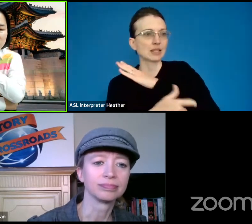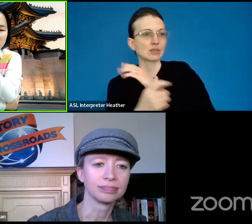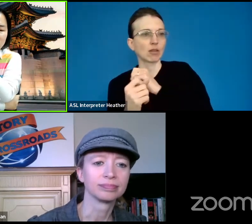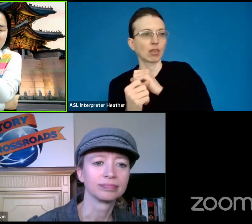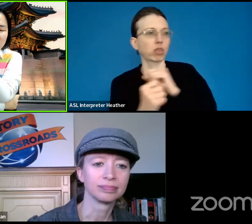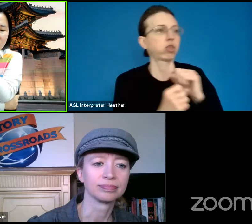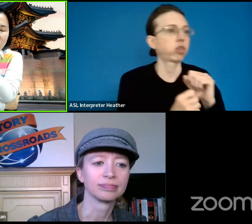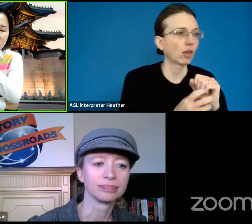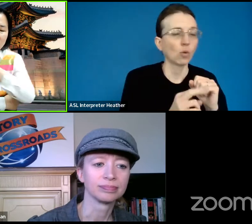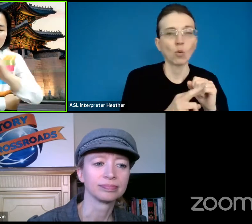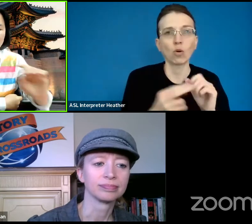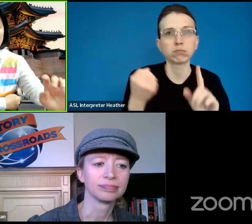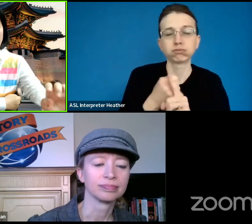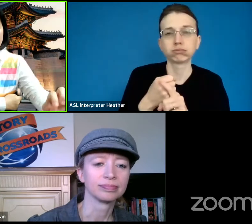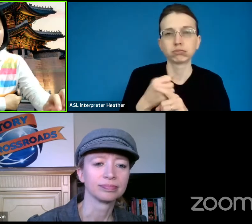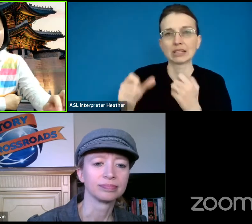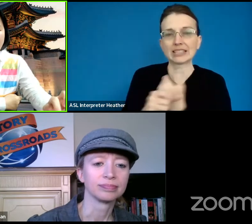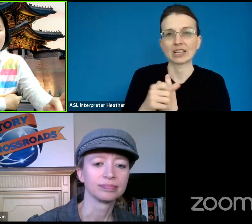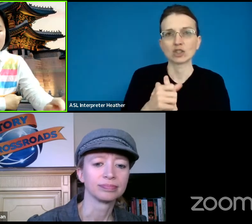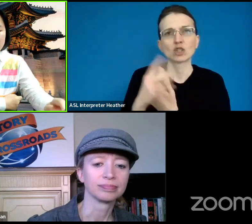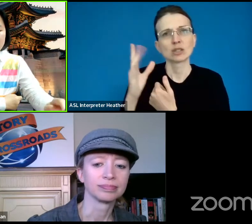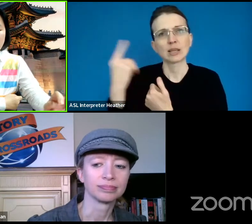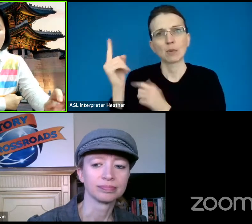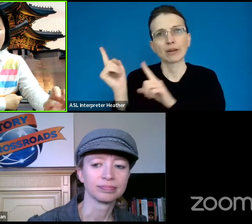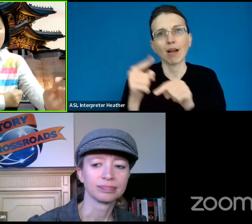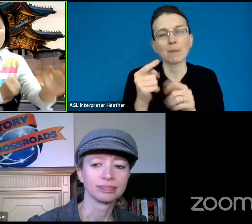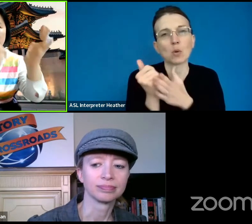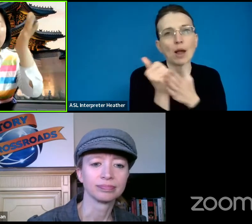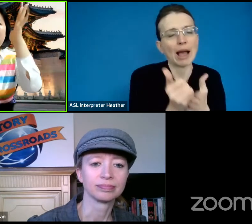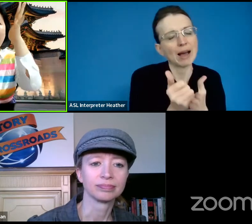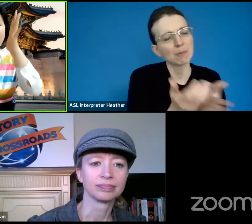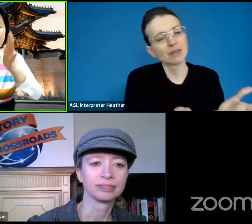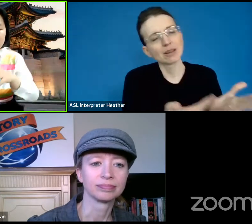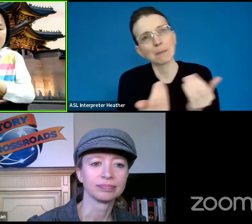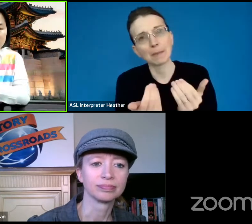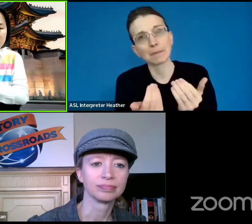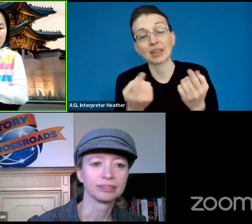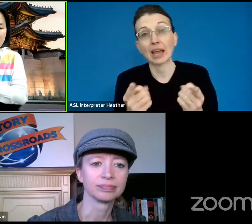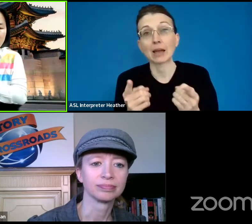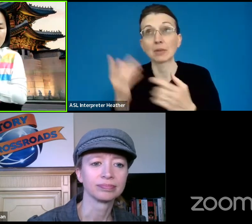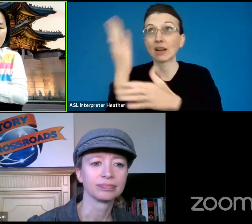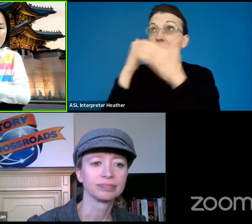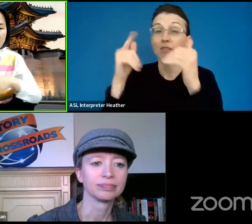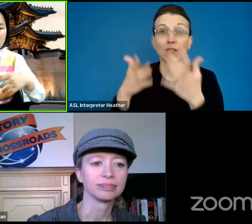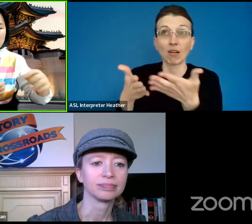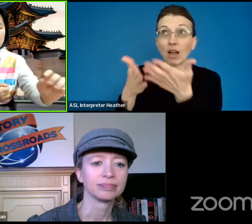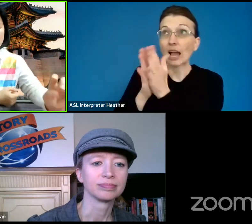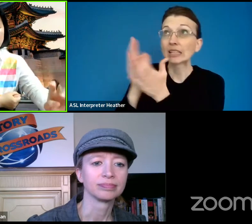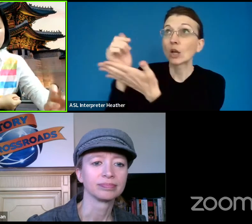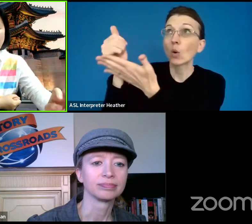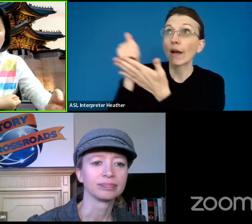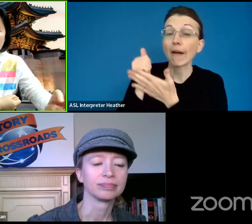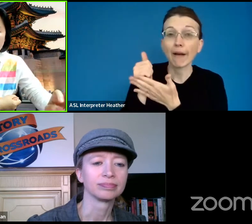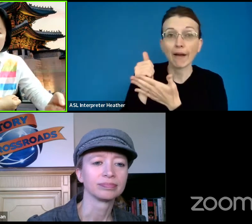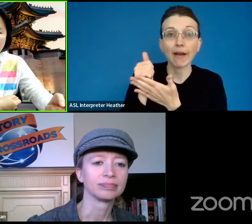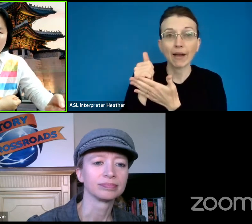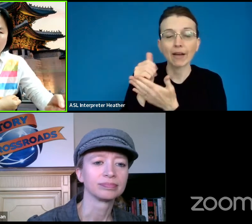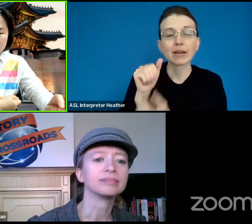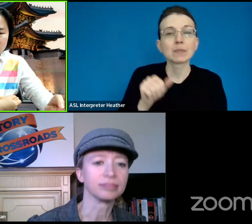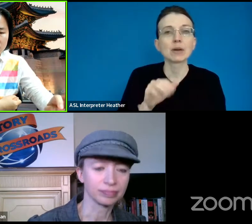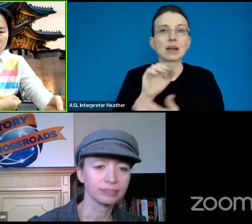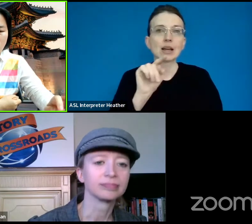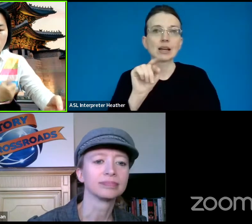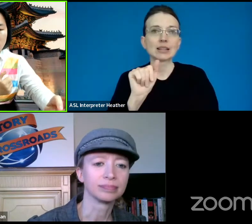danger. And when asking for help from heaven, they turn to the Taoist